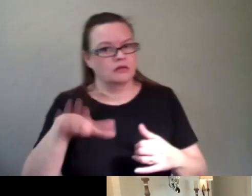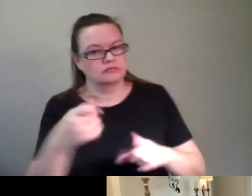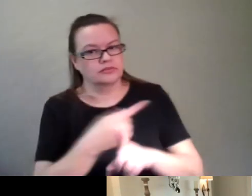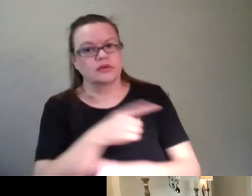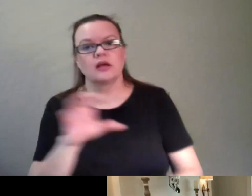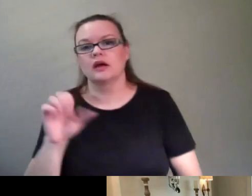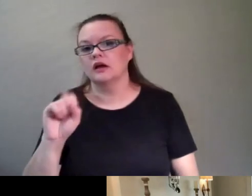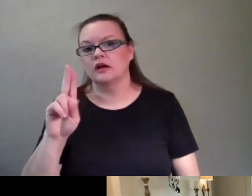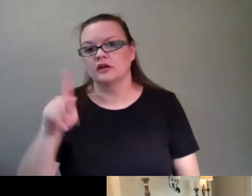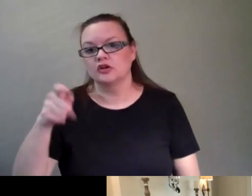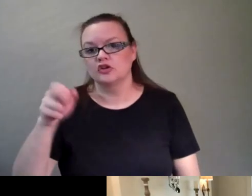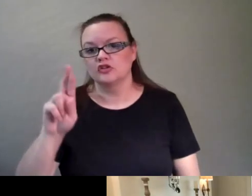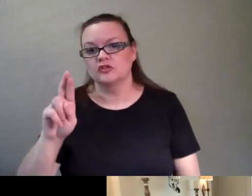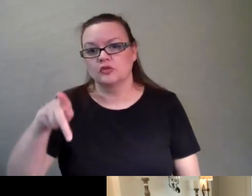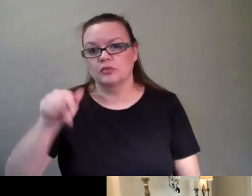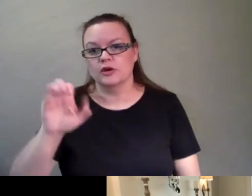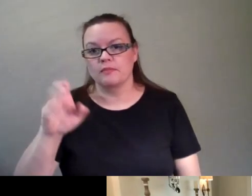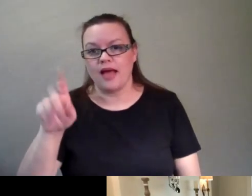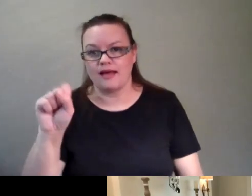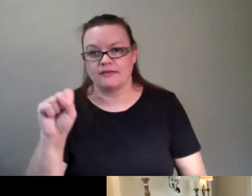think super PACs does have